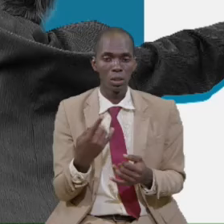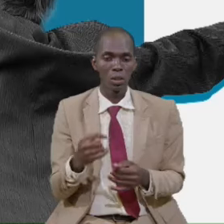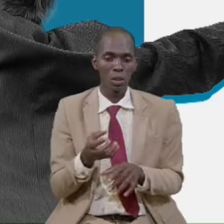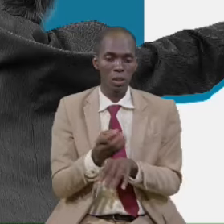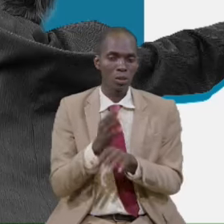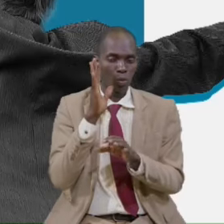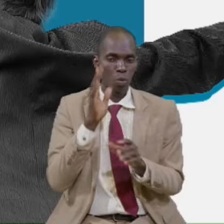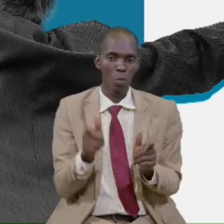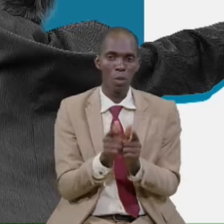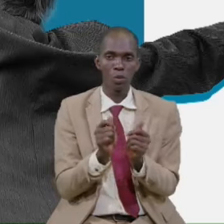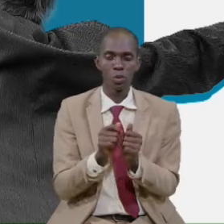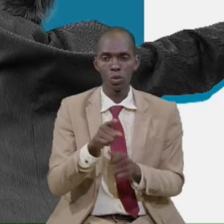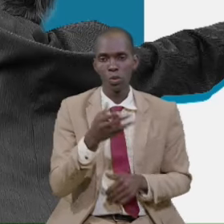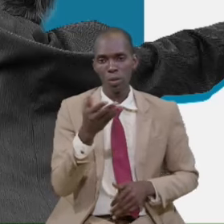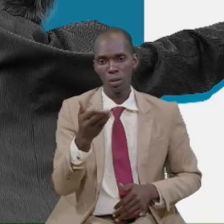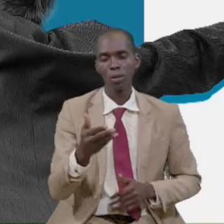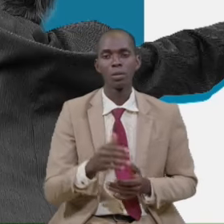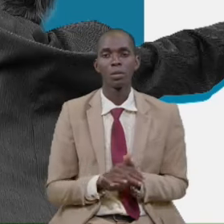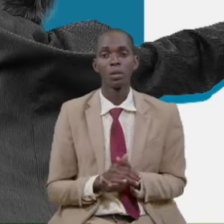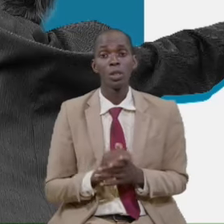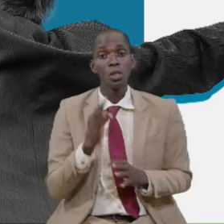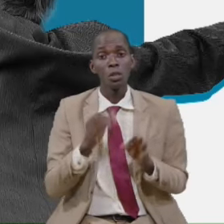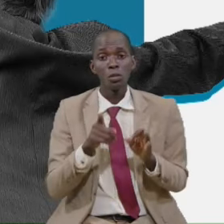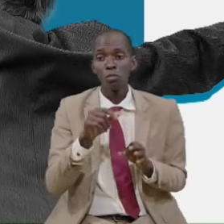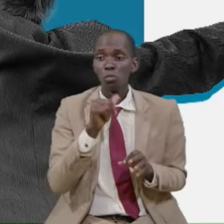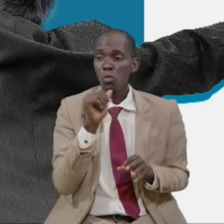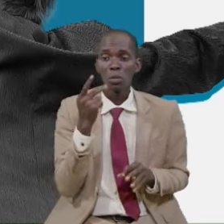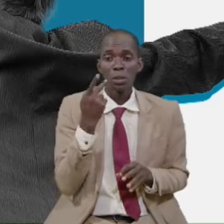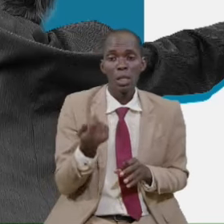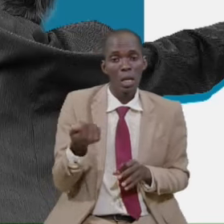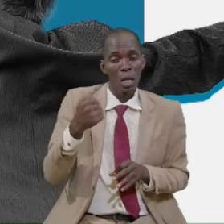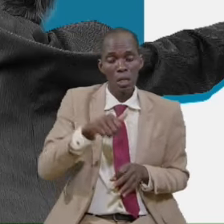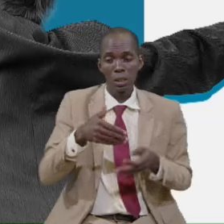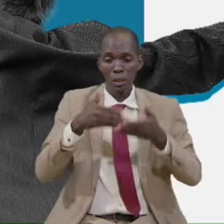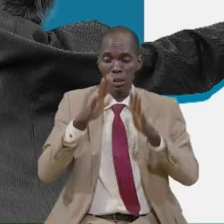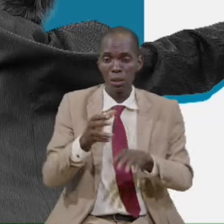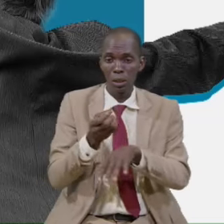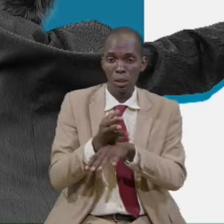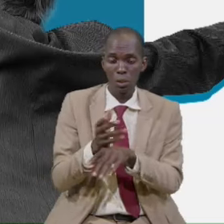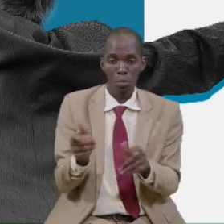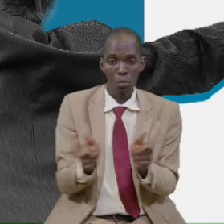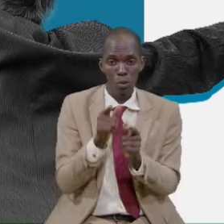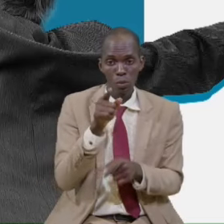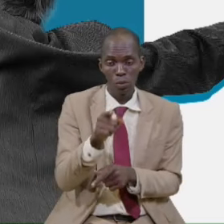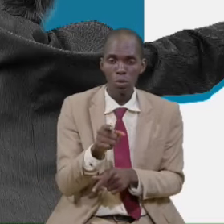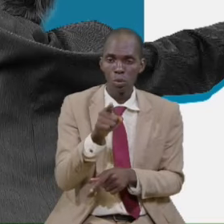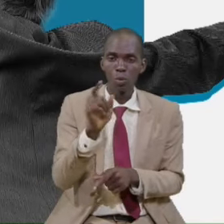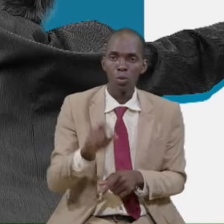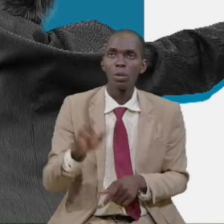If they have not come to you, beckon on them and give your names, your